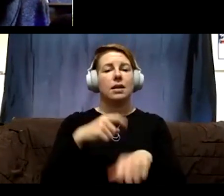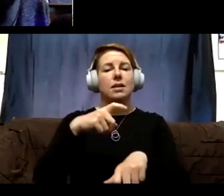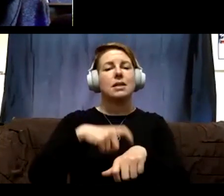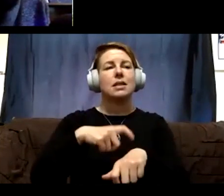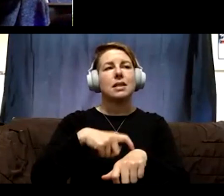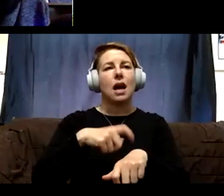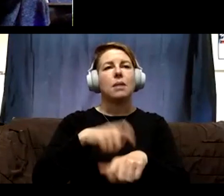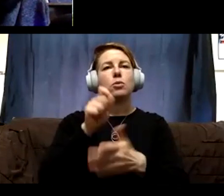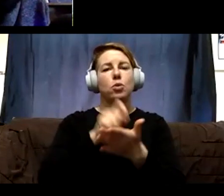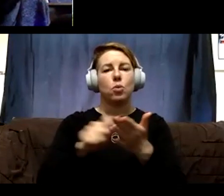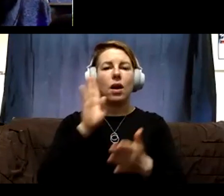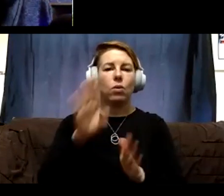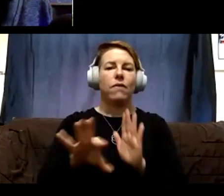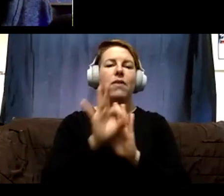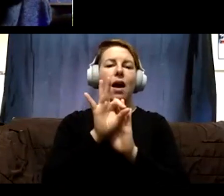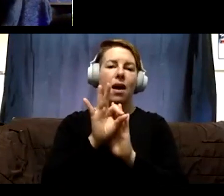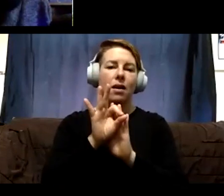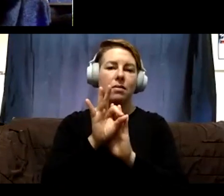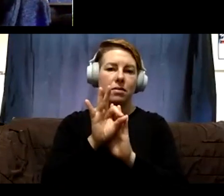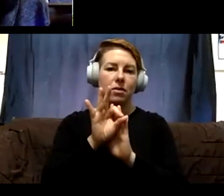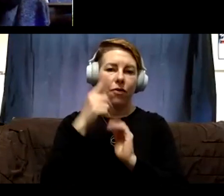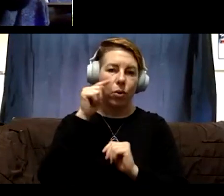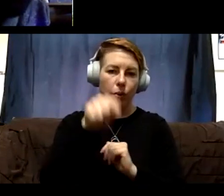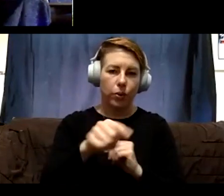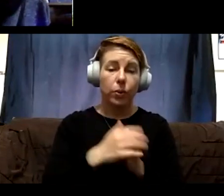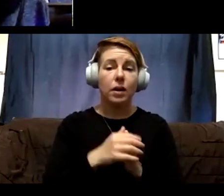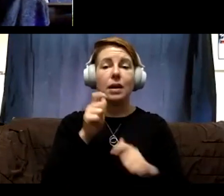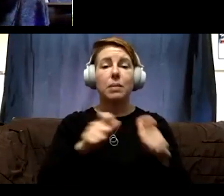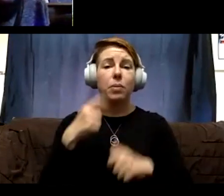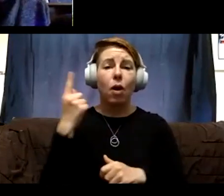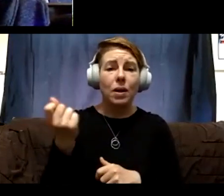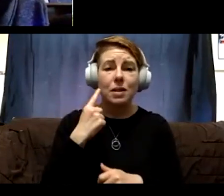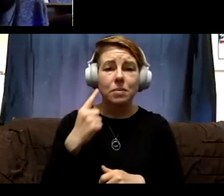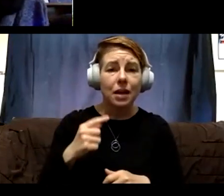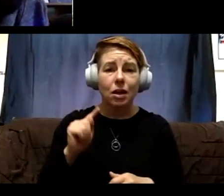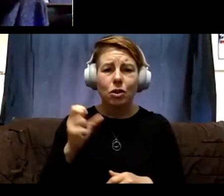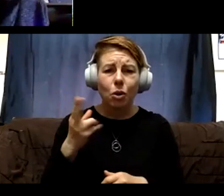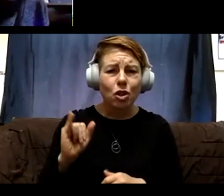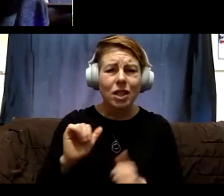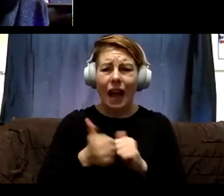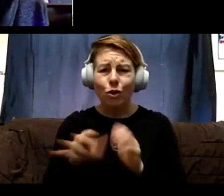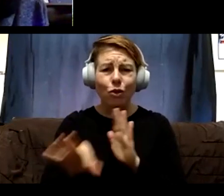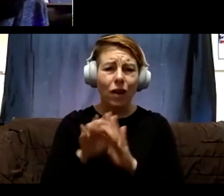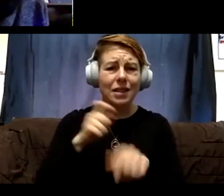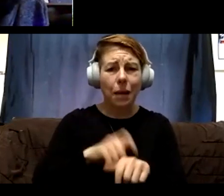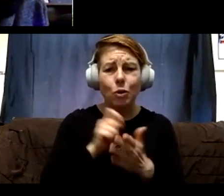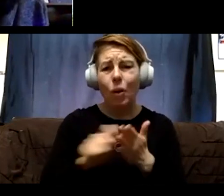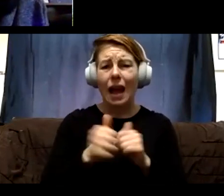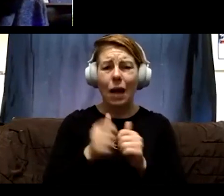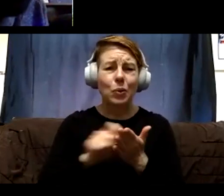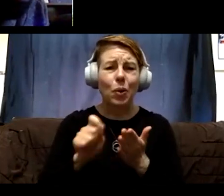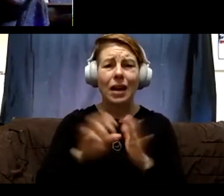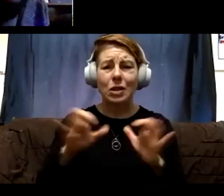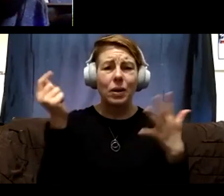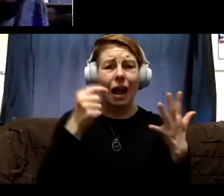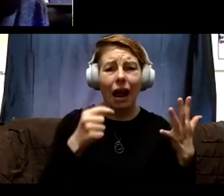the time to write will find itself, because people are always asking me, Tochi, when did you find time to write? Like, how were you writing and doing all this other stuff